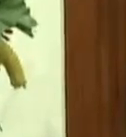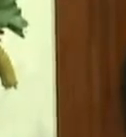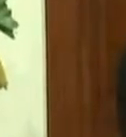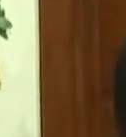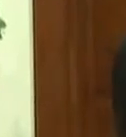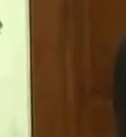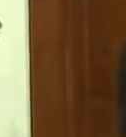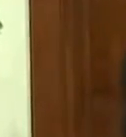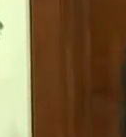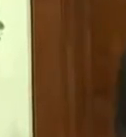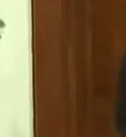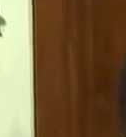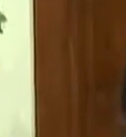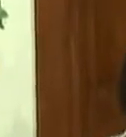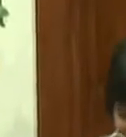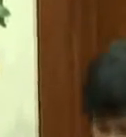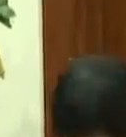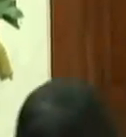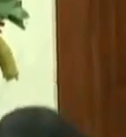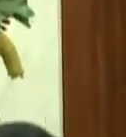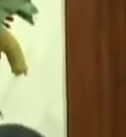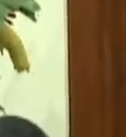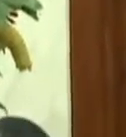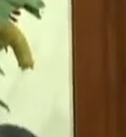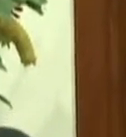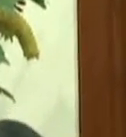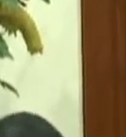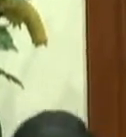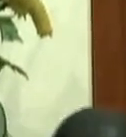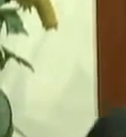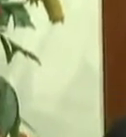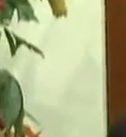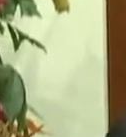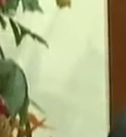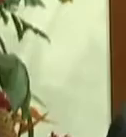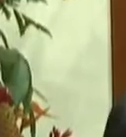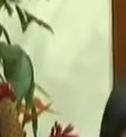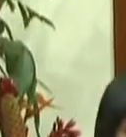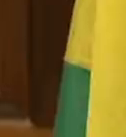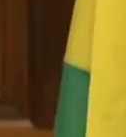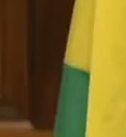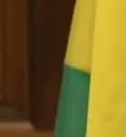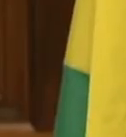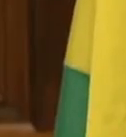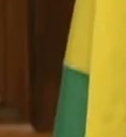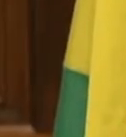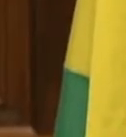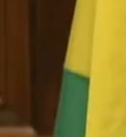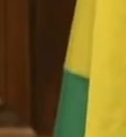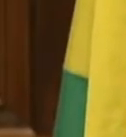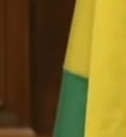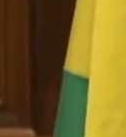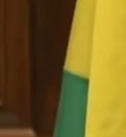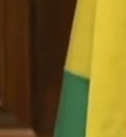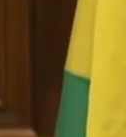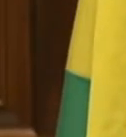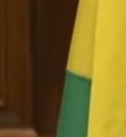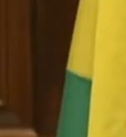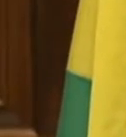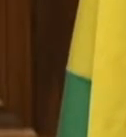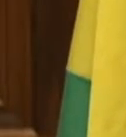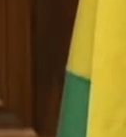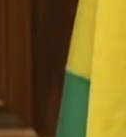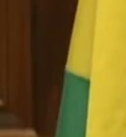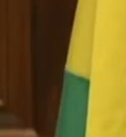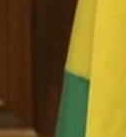addressing a special joint sitting of Parliament, this was all Prime Minister Cameron was prepared to offer on the issue, and